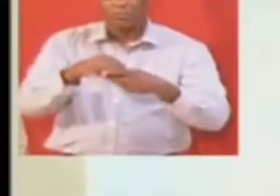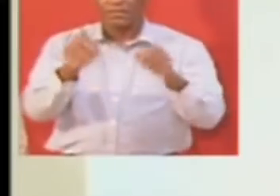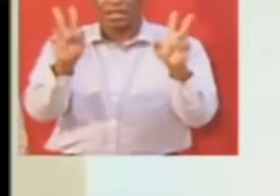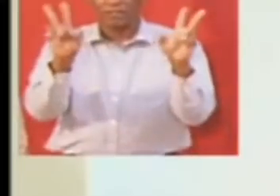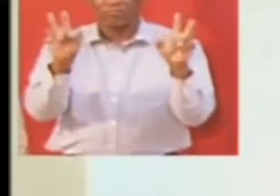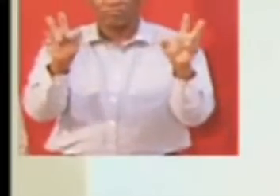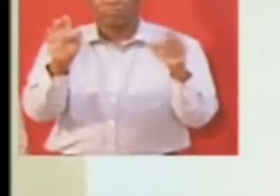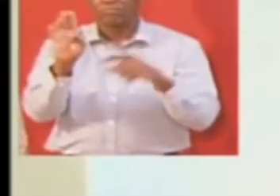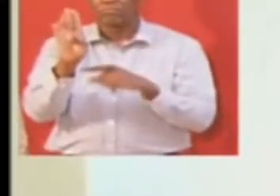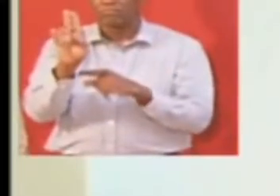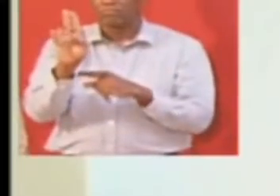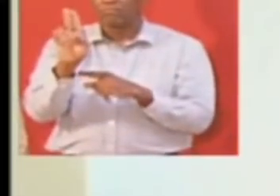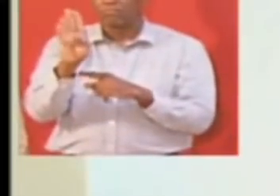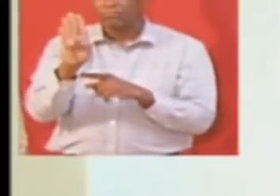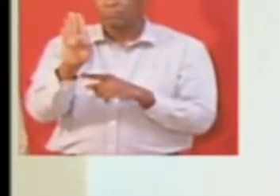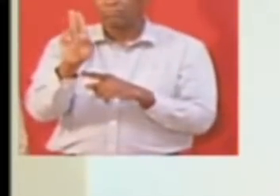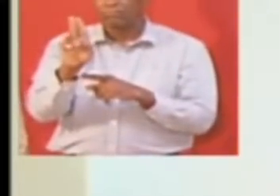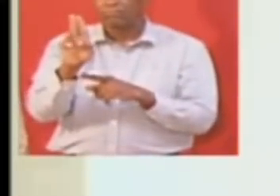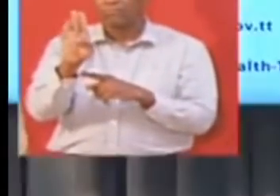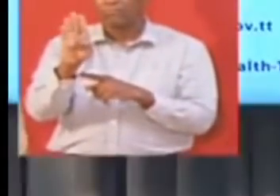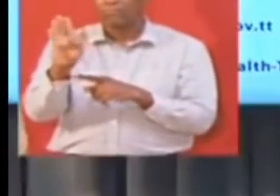that that answers your question.